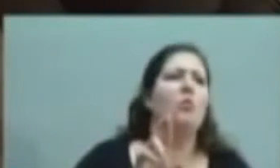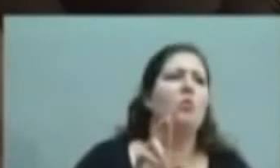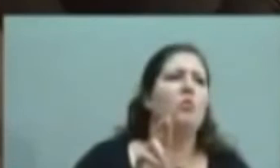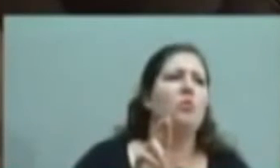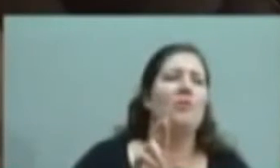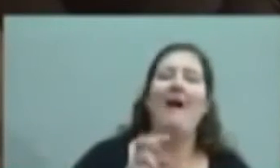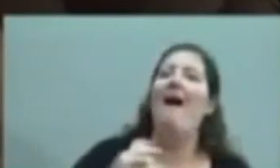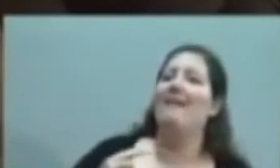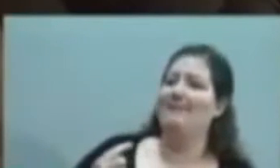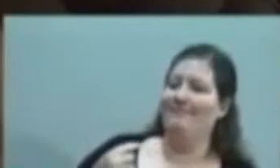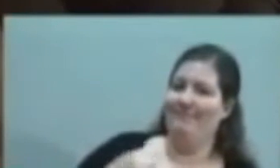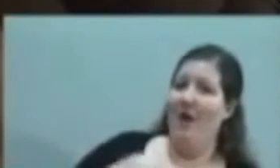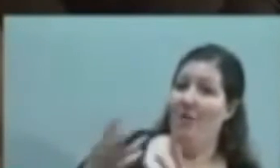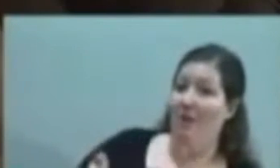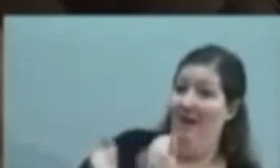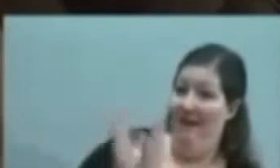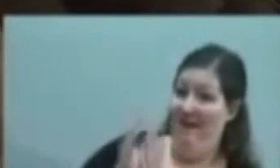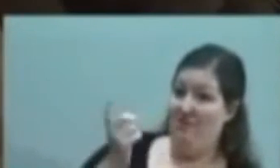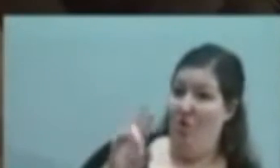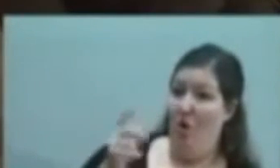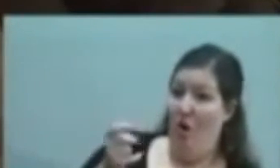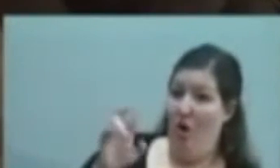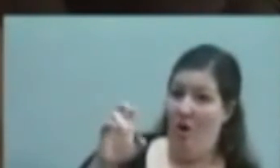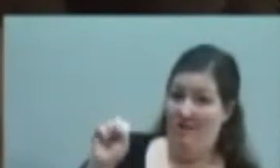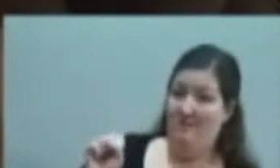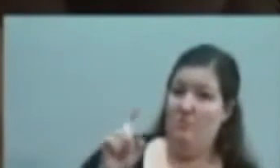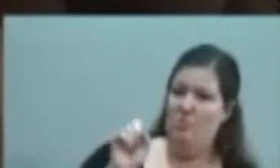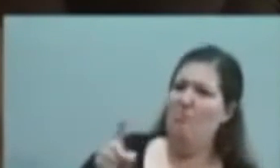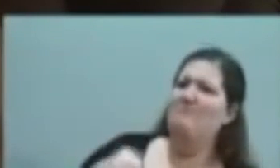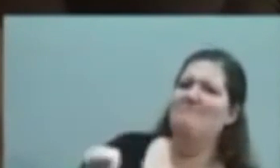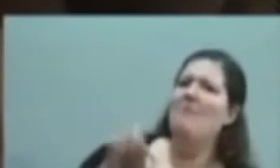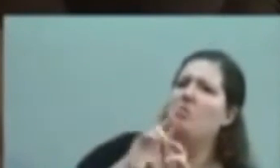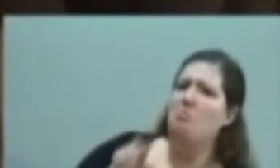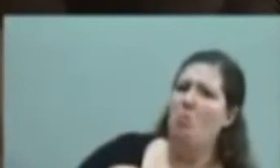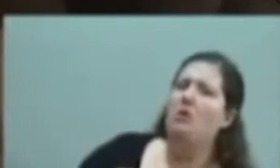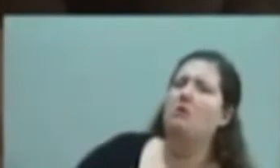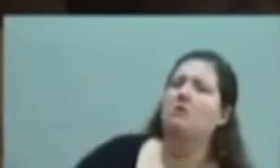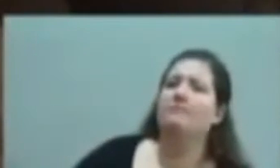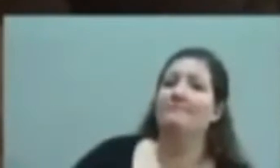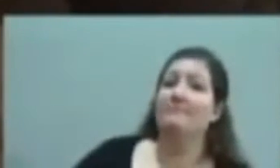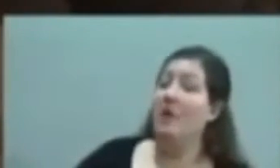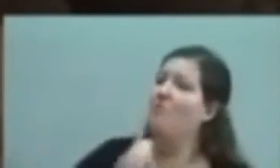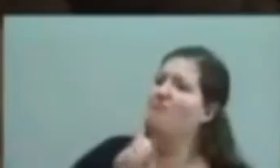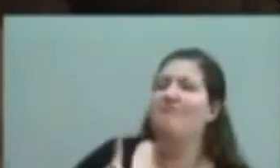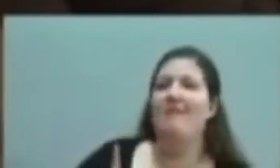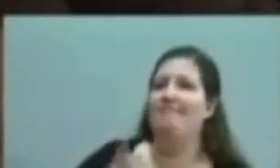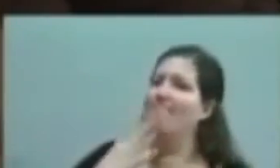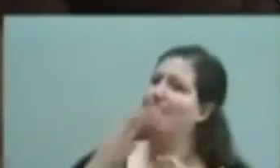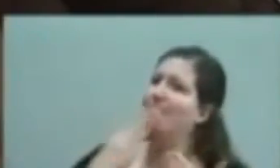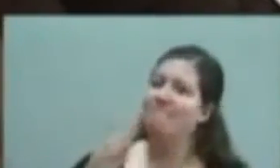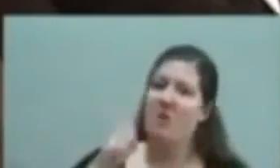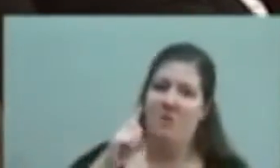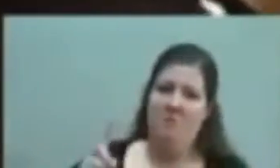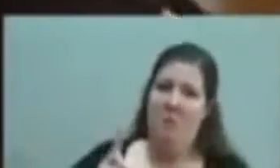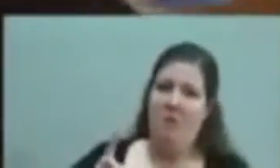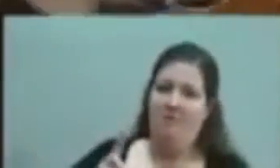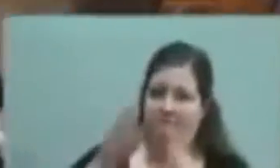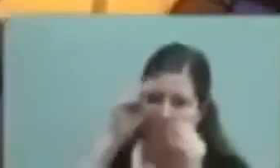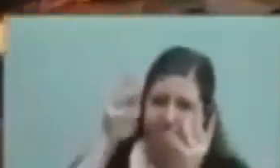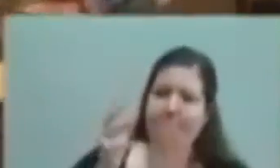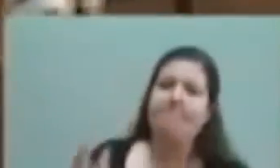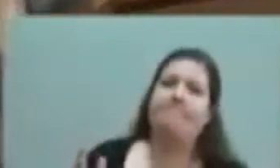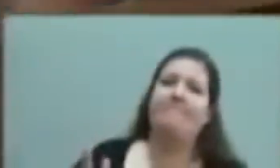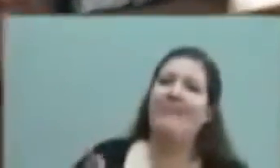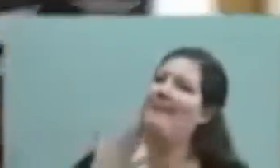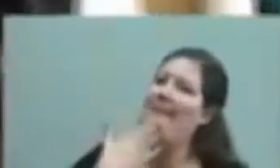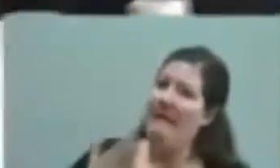I just wanted to ask Dr. Harkins a question about the report. And first of all, I really appreciate the data focus of the report, so thank you